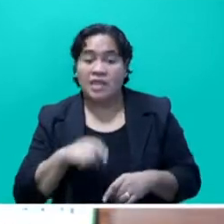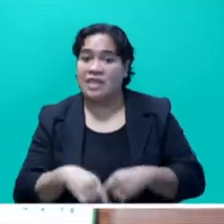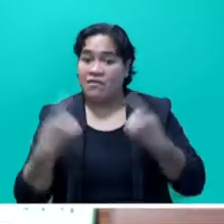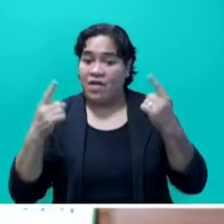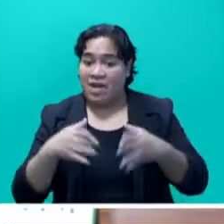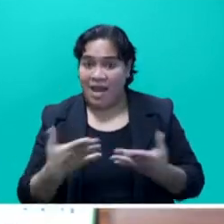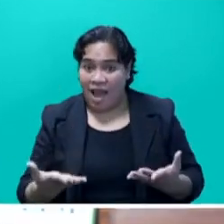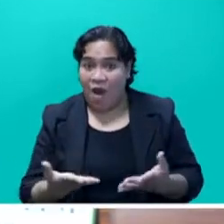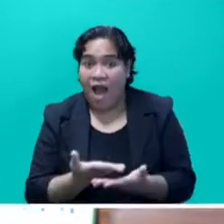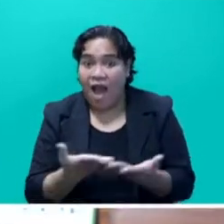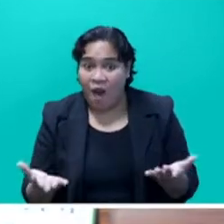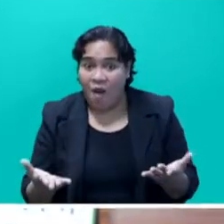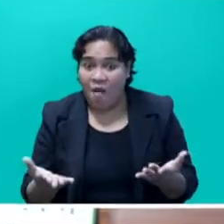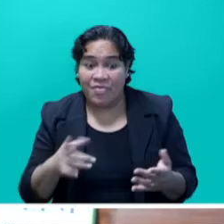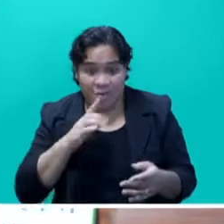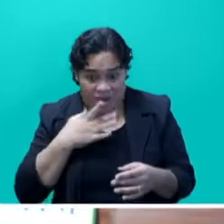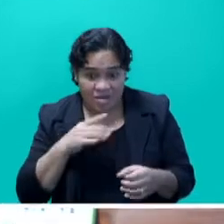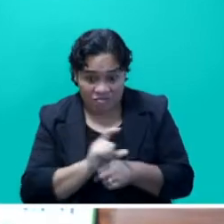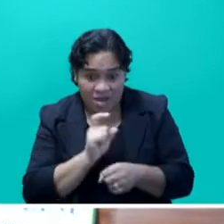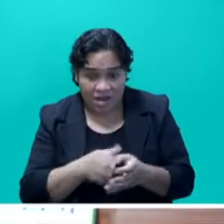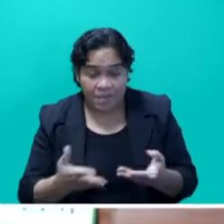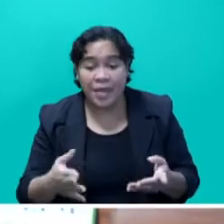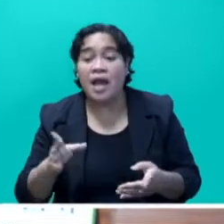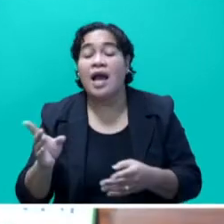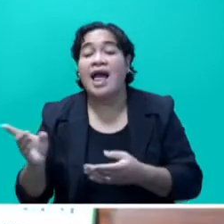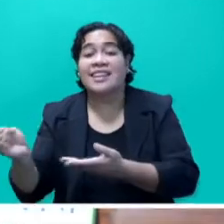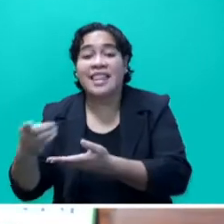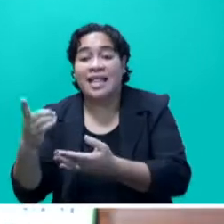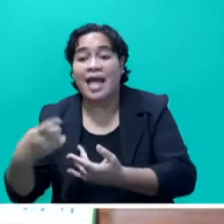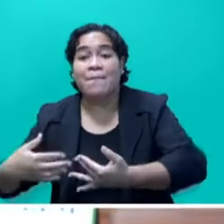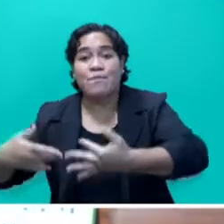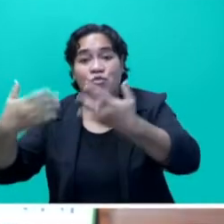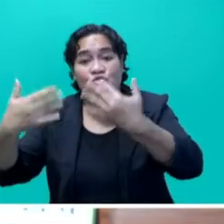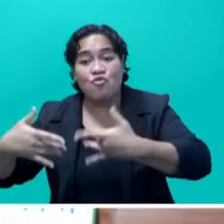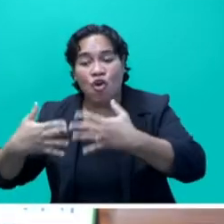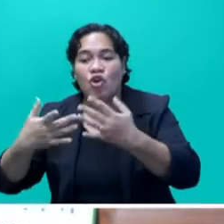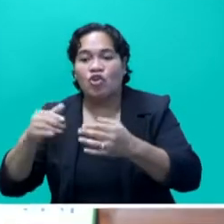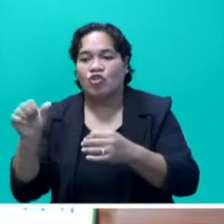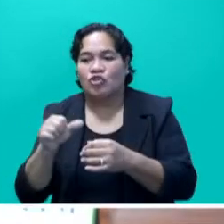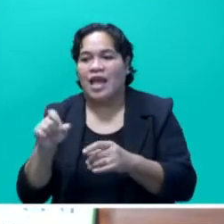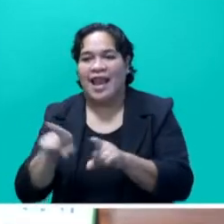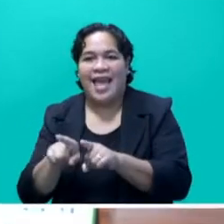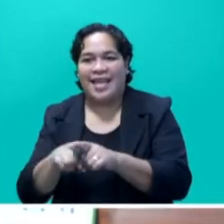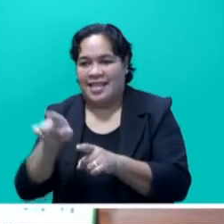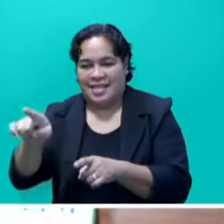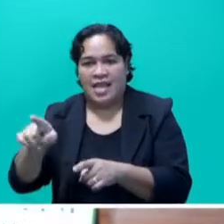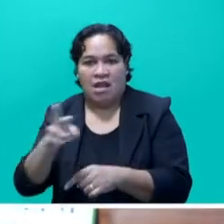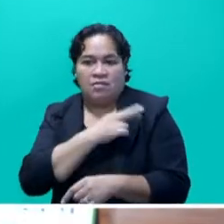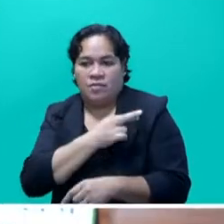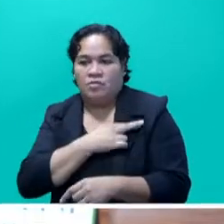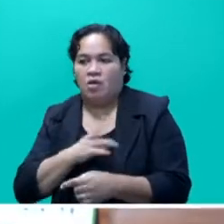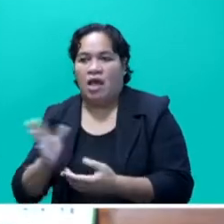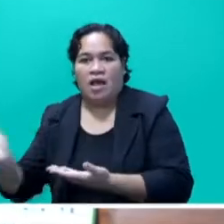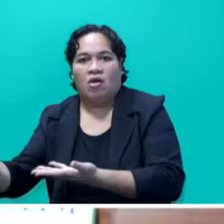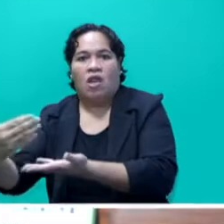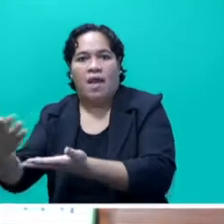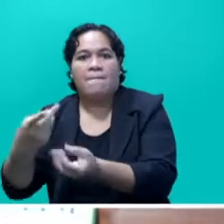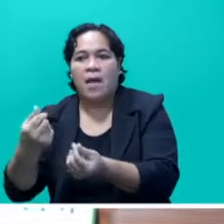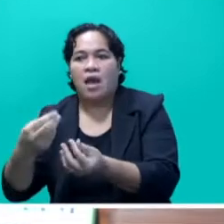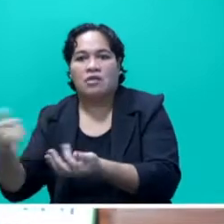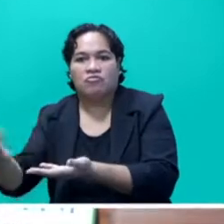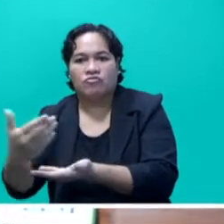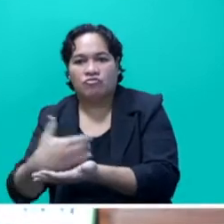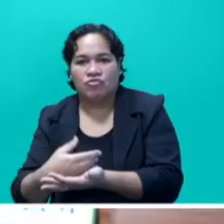will be different now is Data Bureau used to operate as a debt collector rather than a